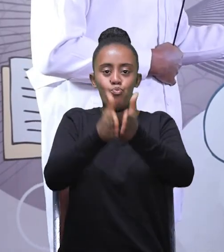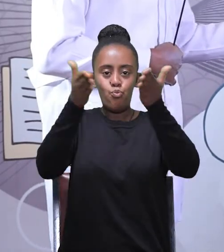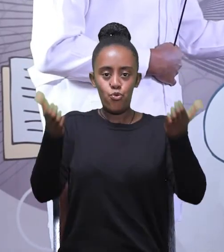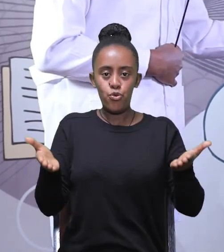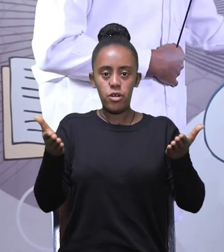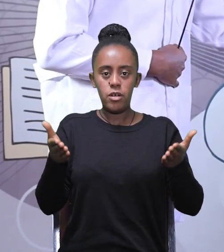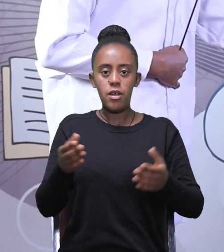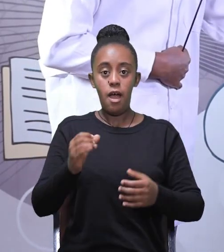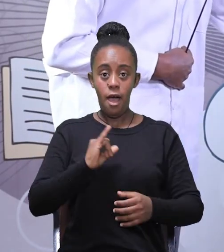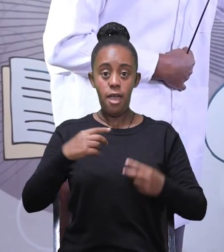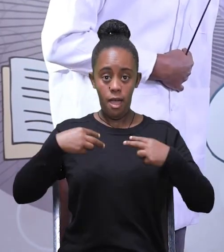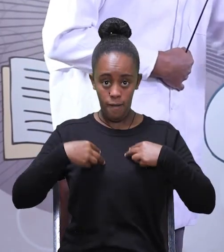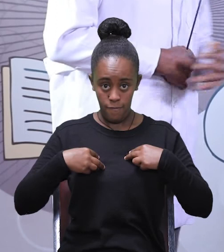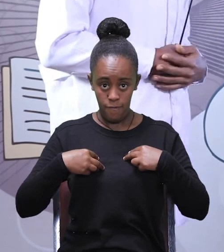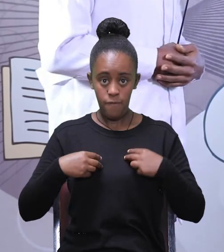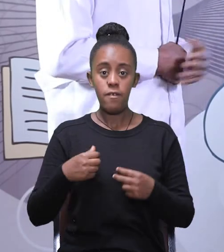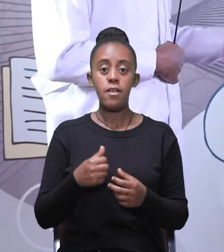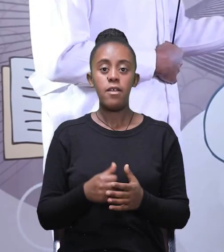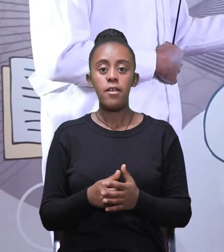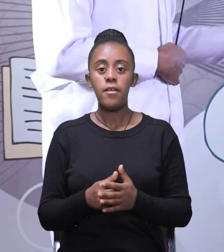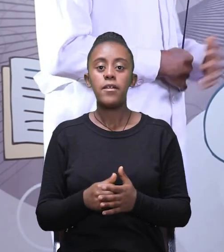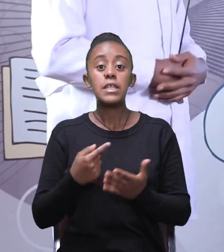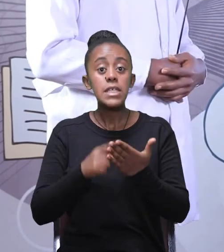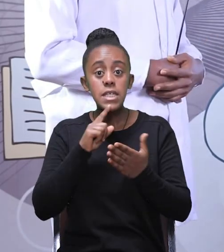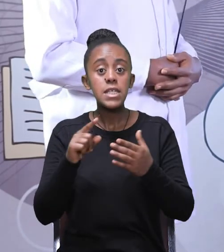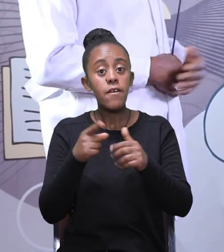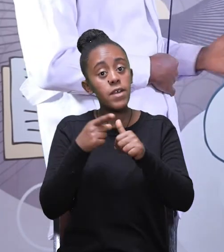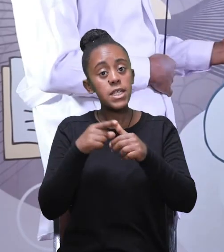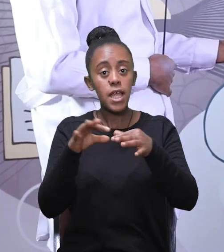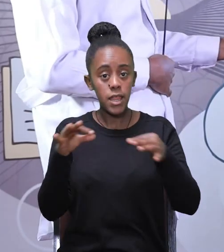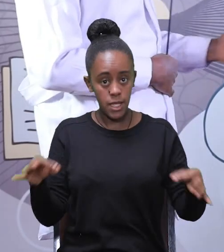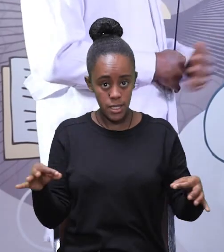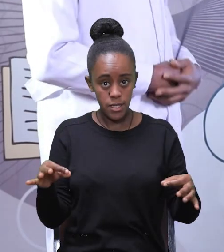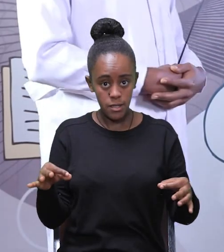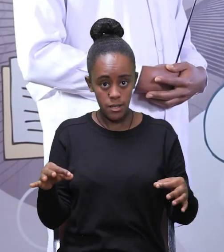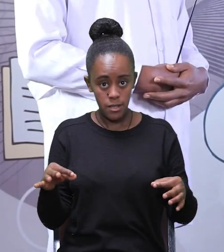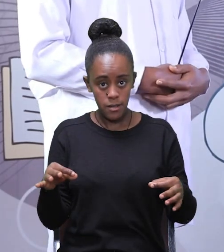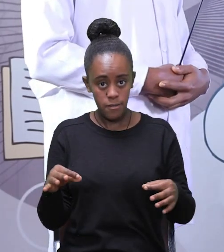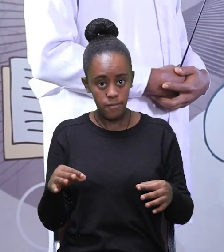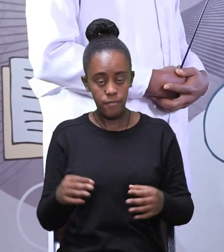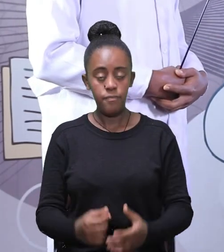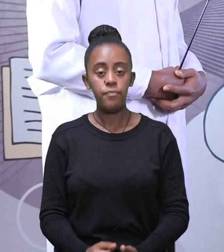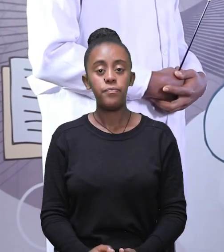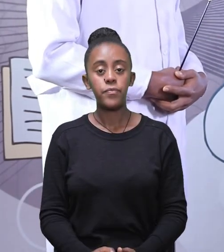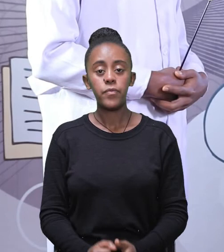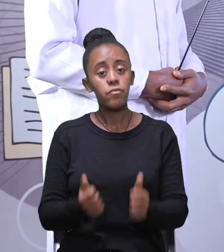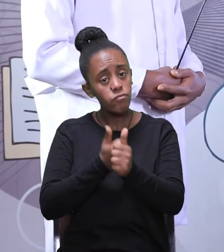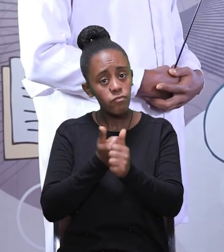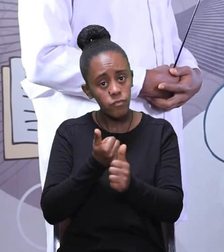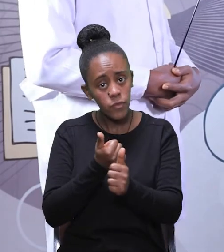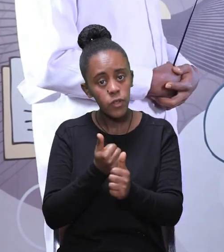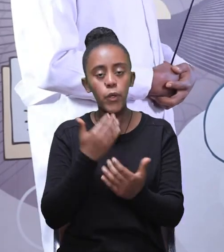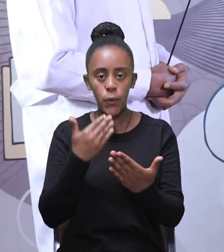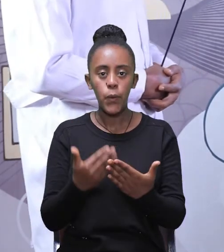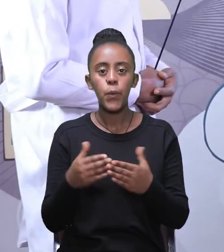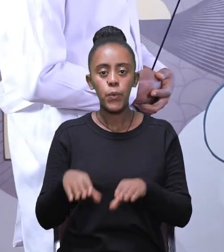a blue pen and a black book. This is the first sentence. Let us see the second sentence, students. Are you with me?